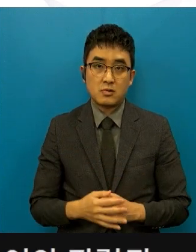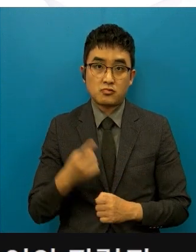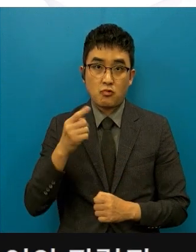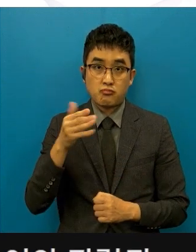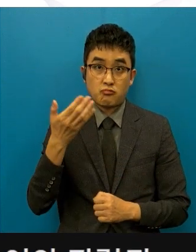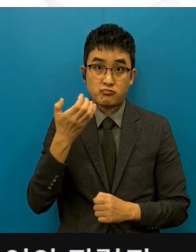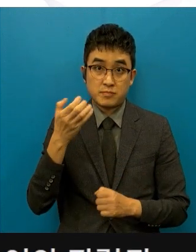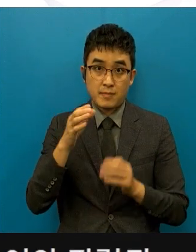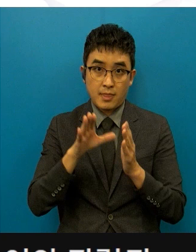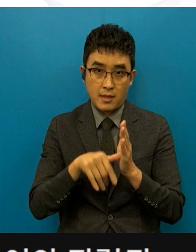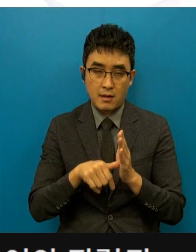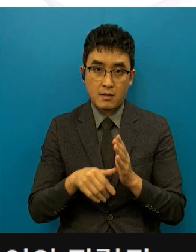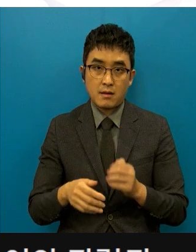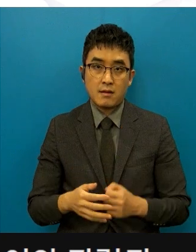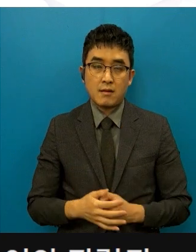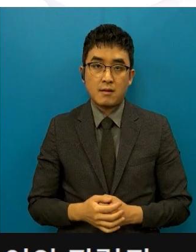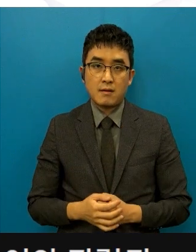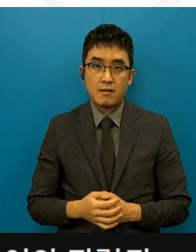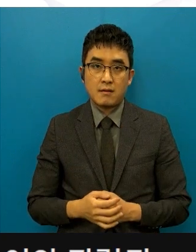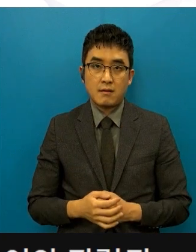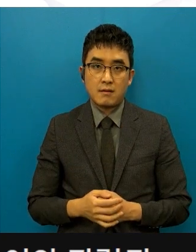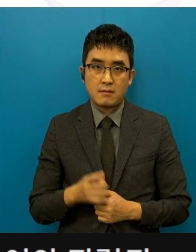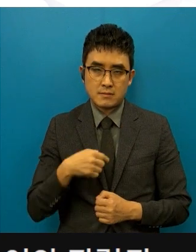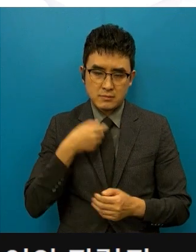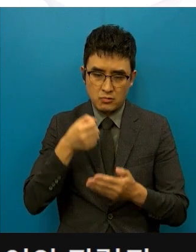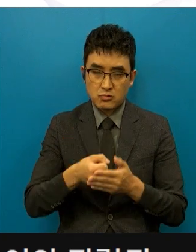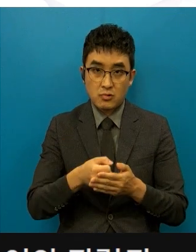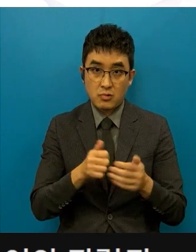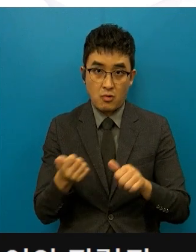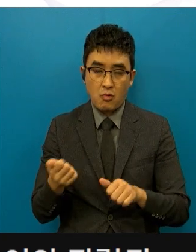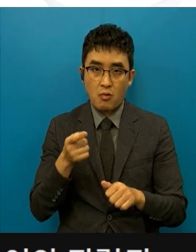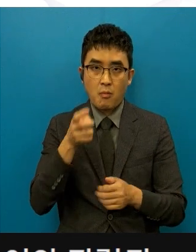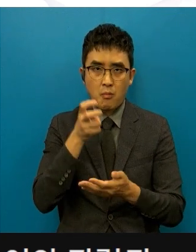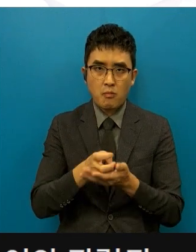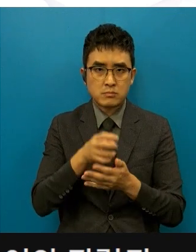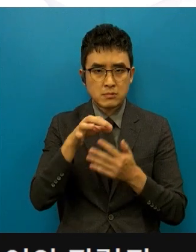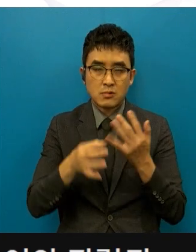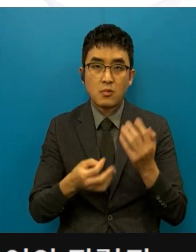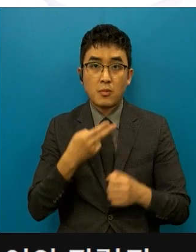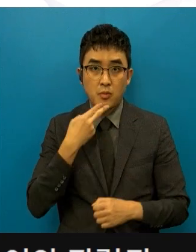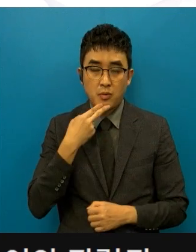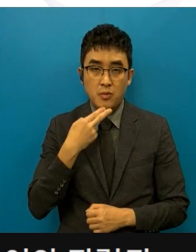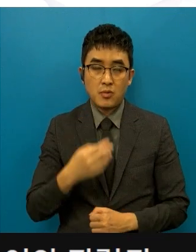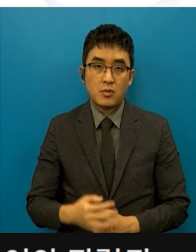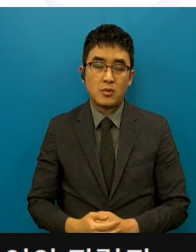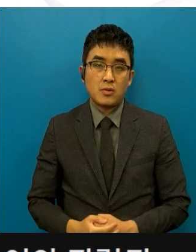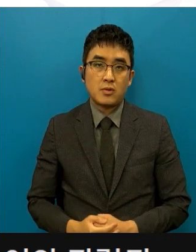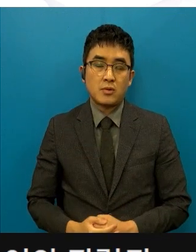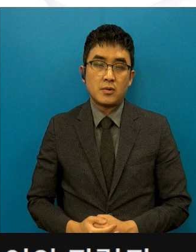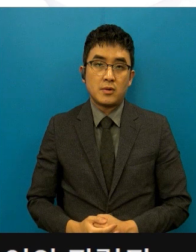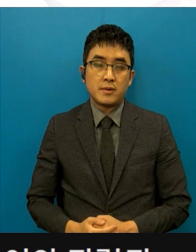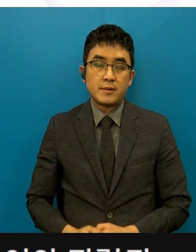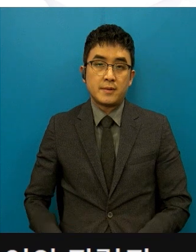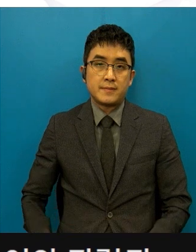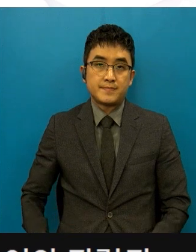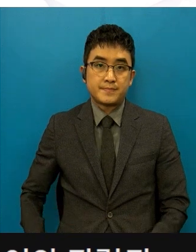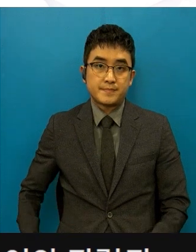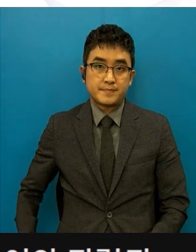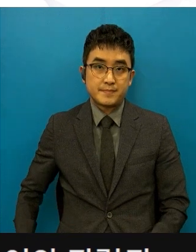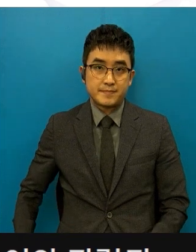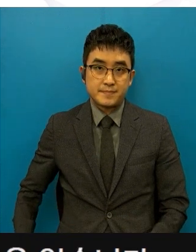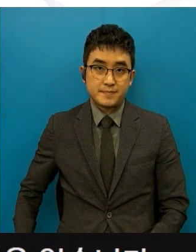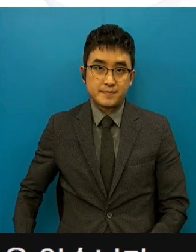framework. The first state in Europe to make a legislation on euthanasia is the Netherlands